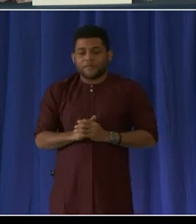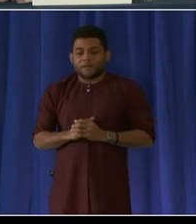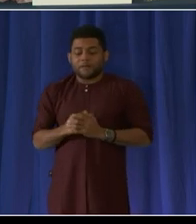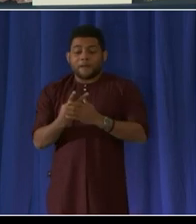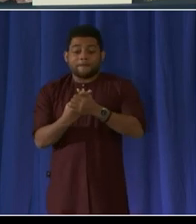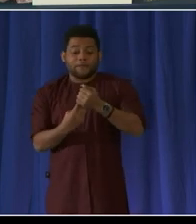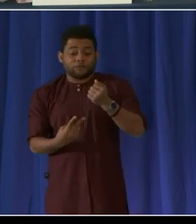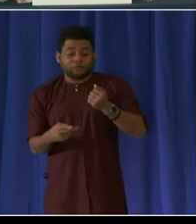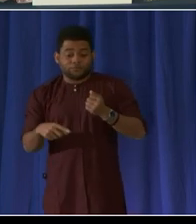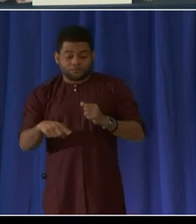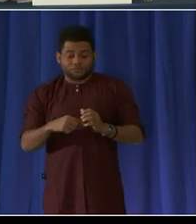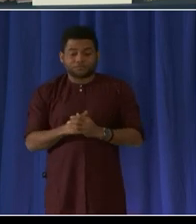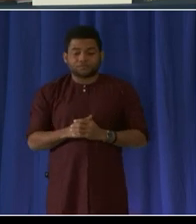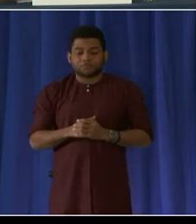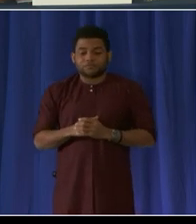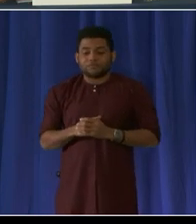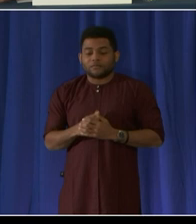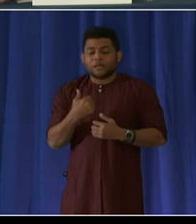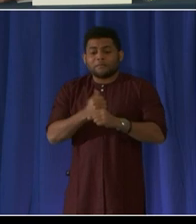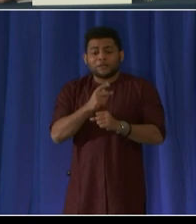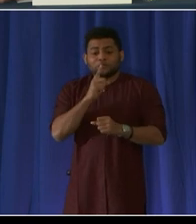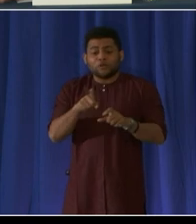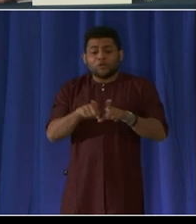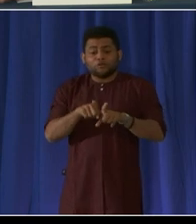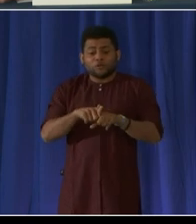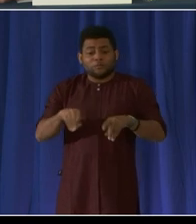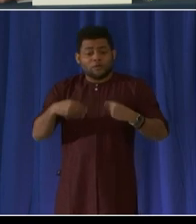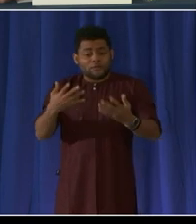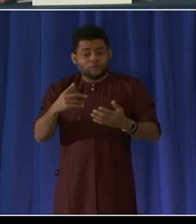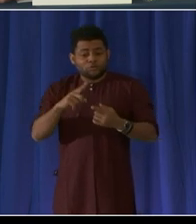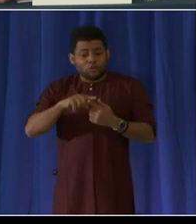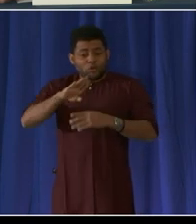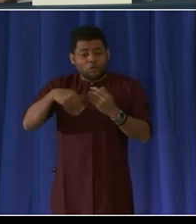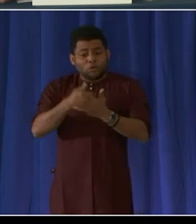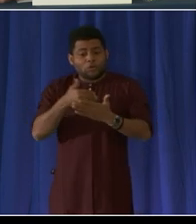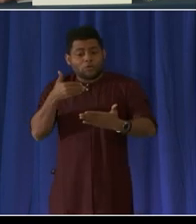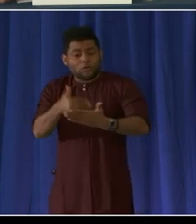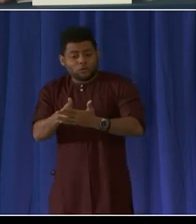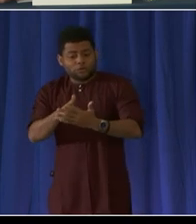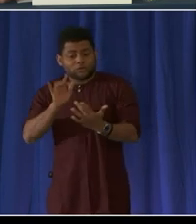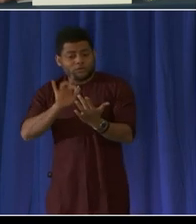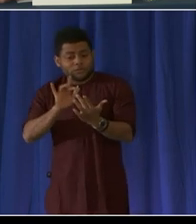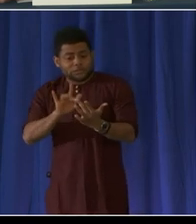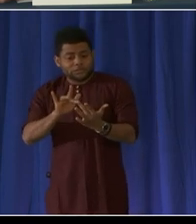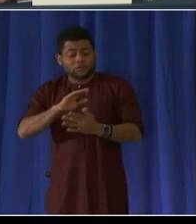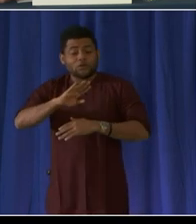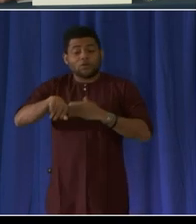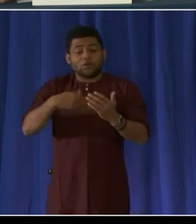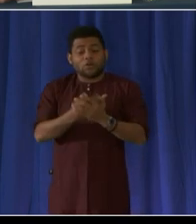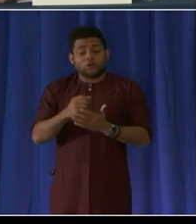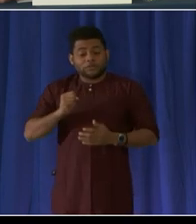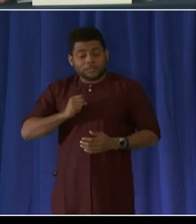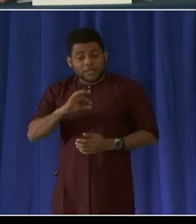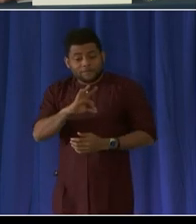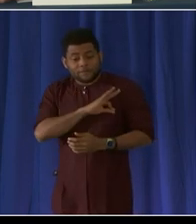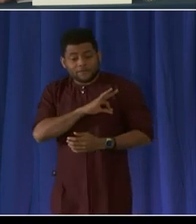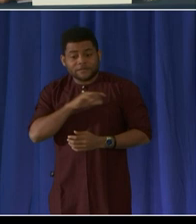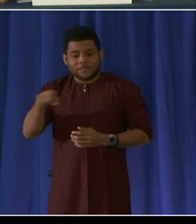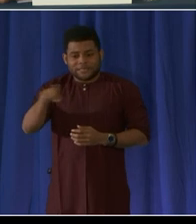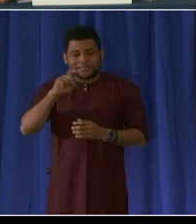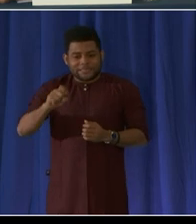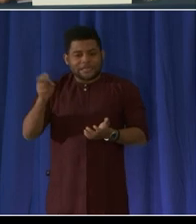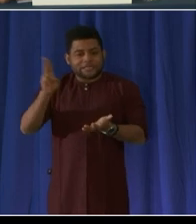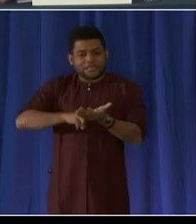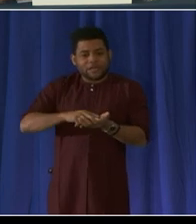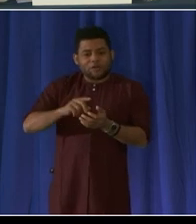mail kits to all close contacts, and then we're also providing to all staff members the ability to sign up for